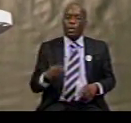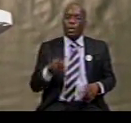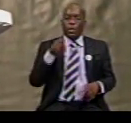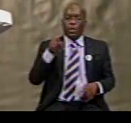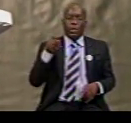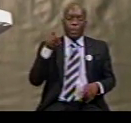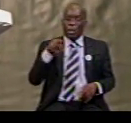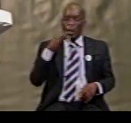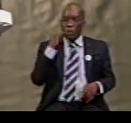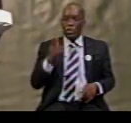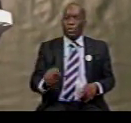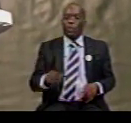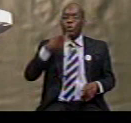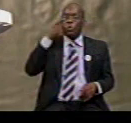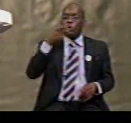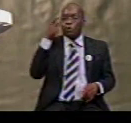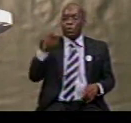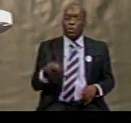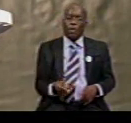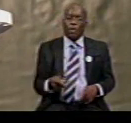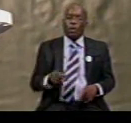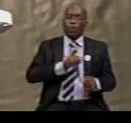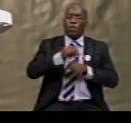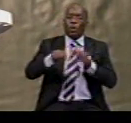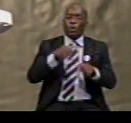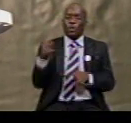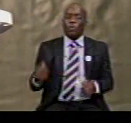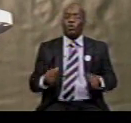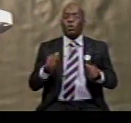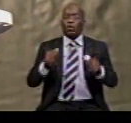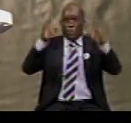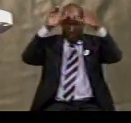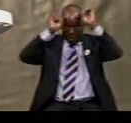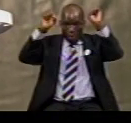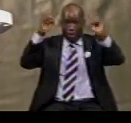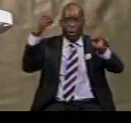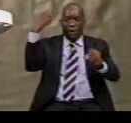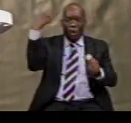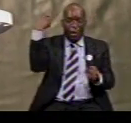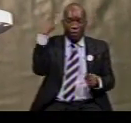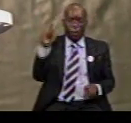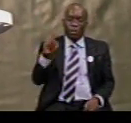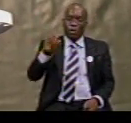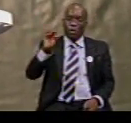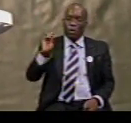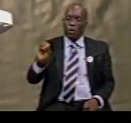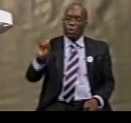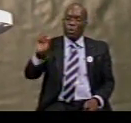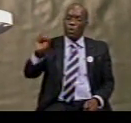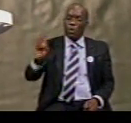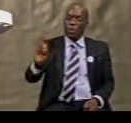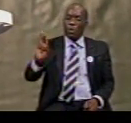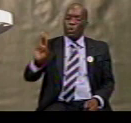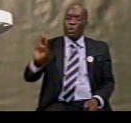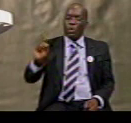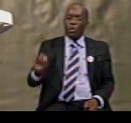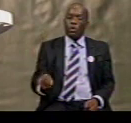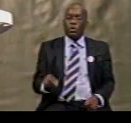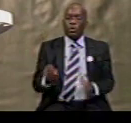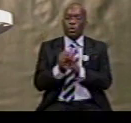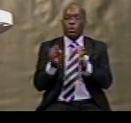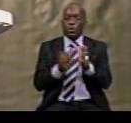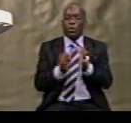Osun State. If you are around, can you stand up for recognition, please? Then we also have Reverend